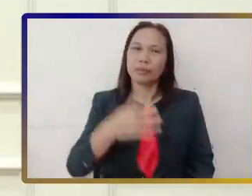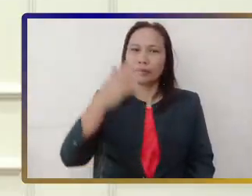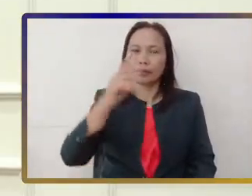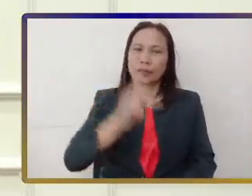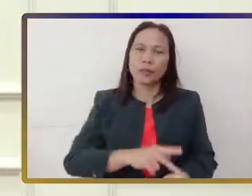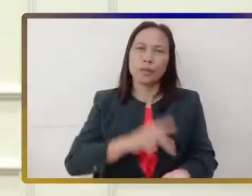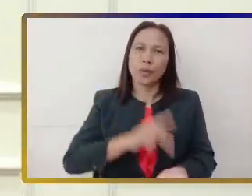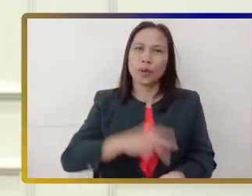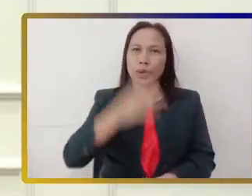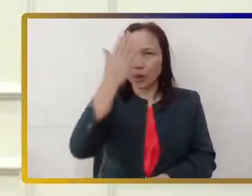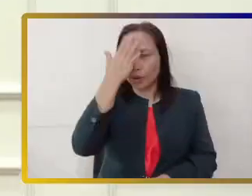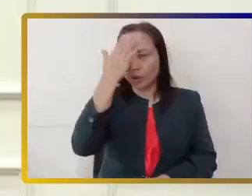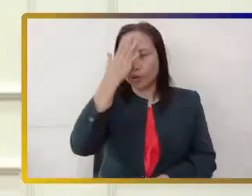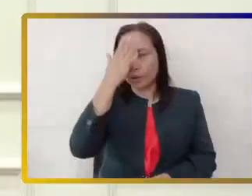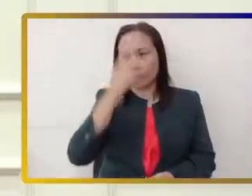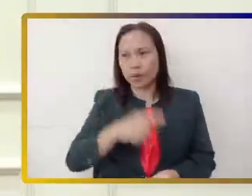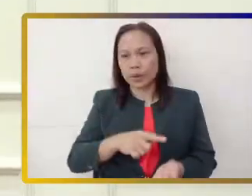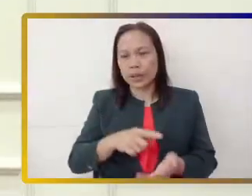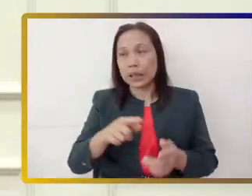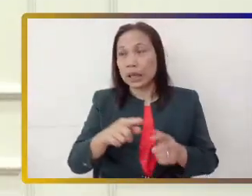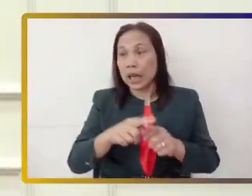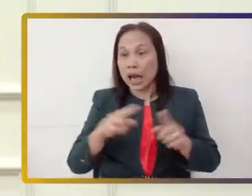Paul Church